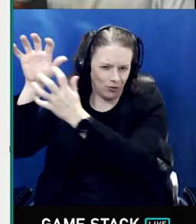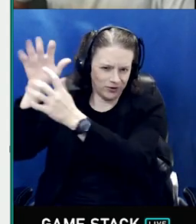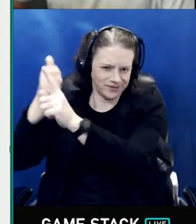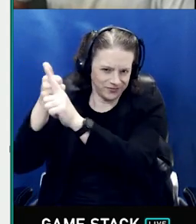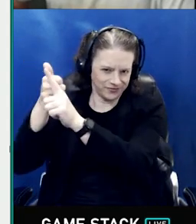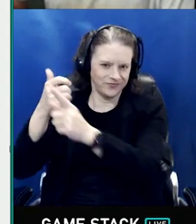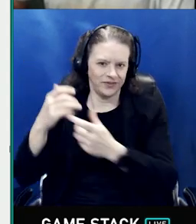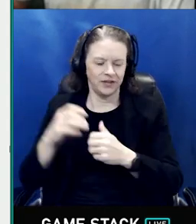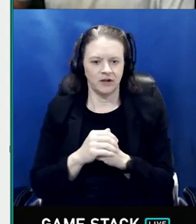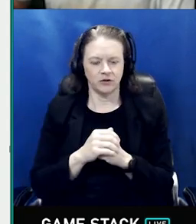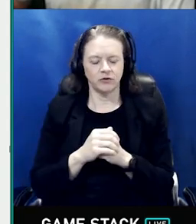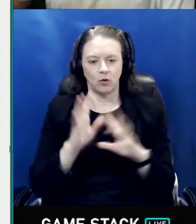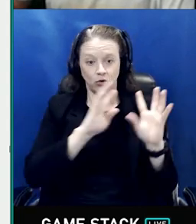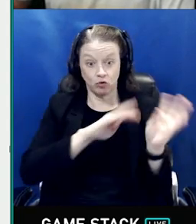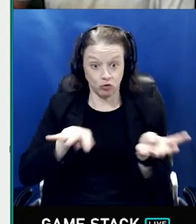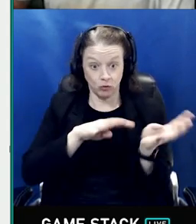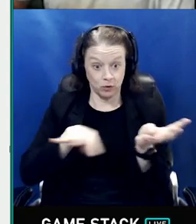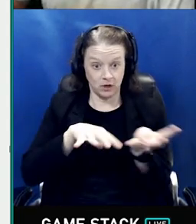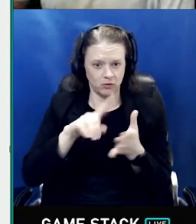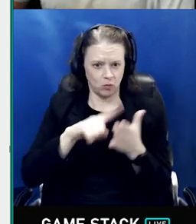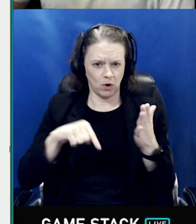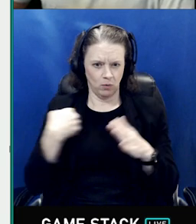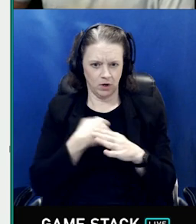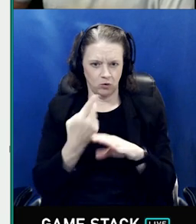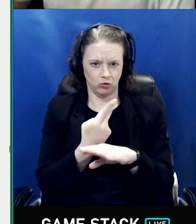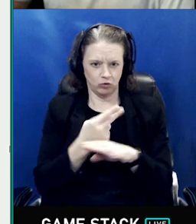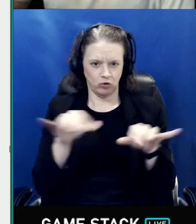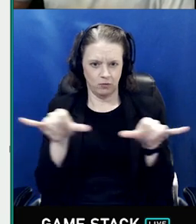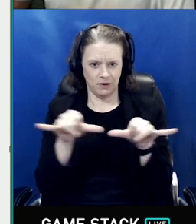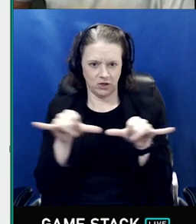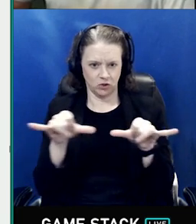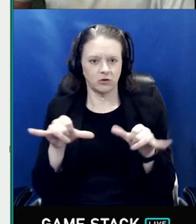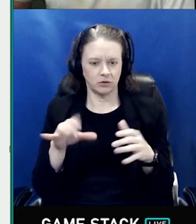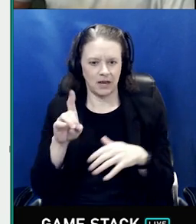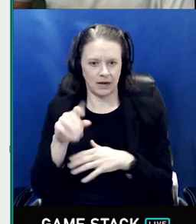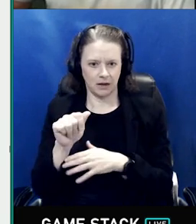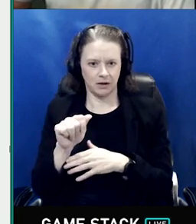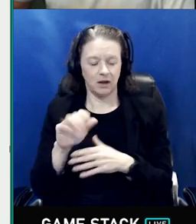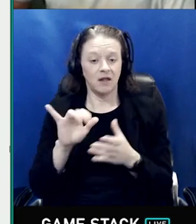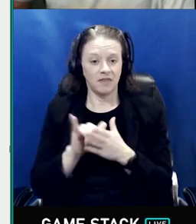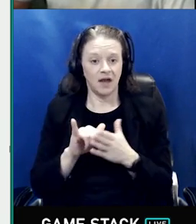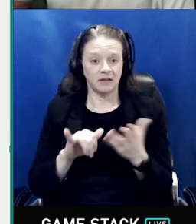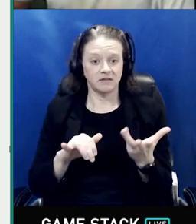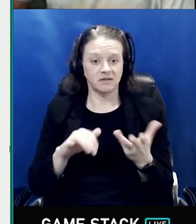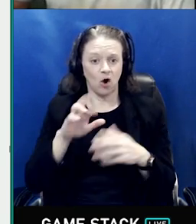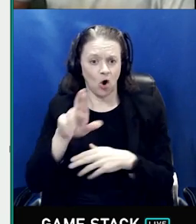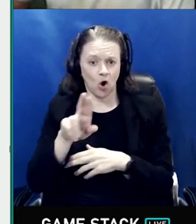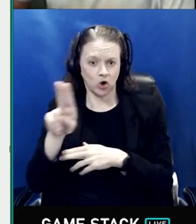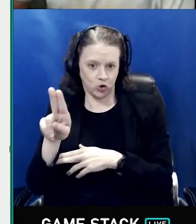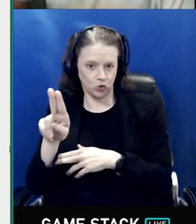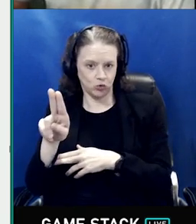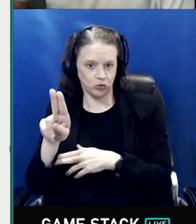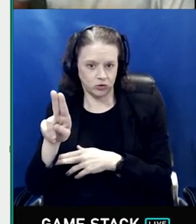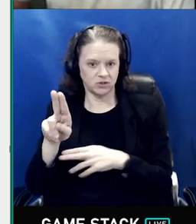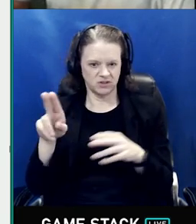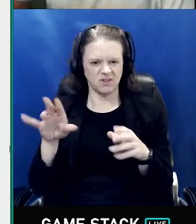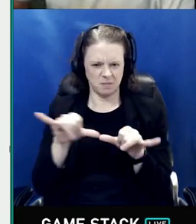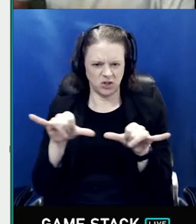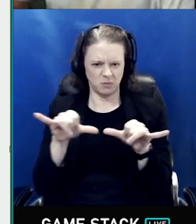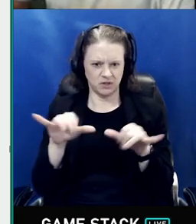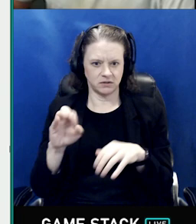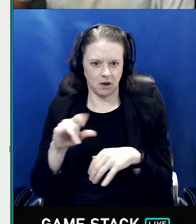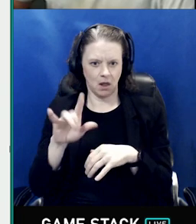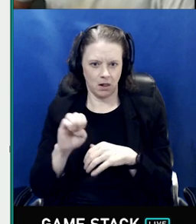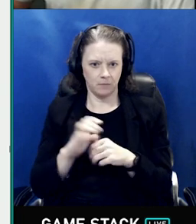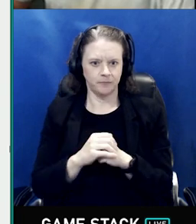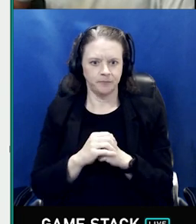is measured in request units per second, or RUs. In Cosmos, we have two throughput models. There's a provision throughput